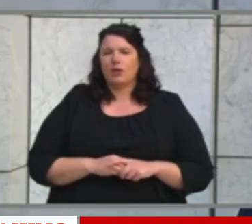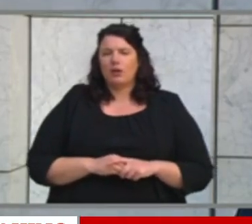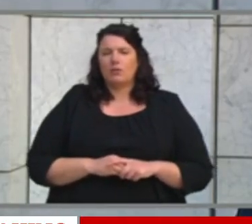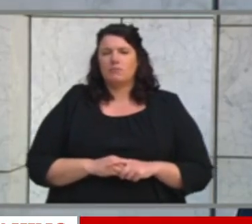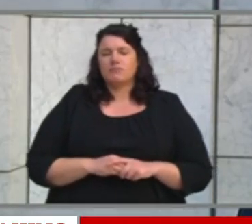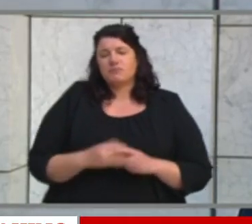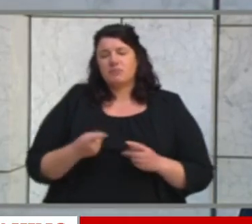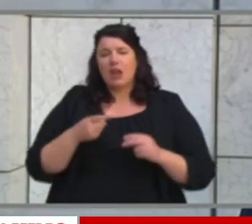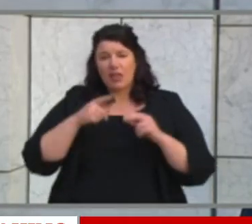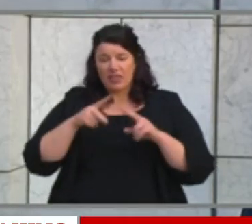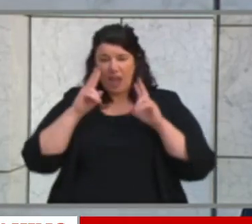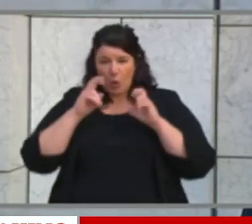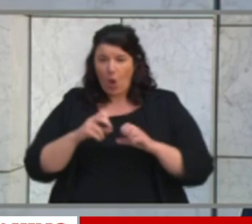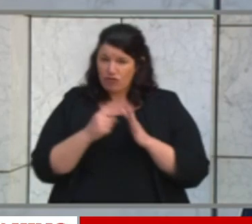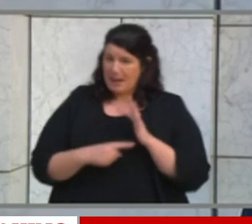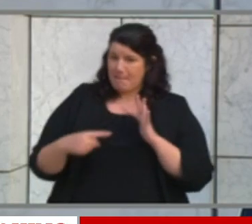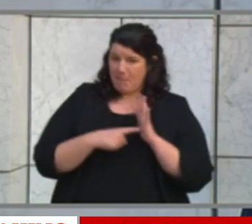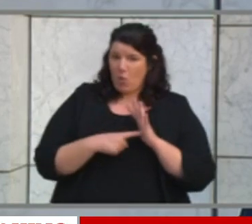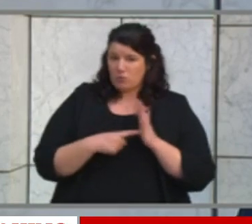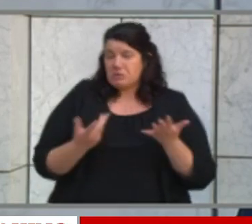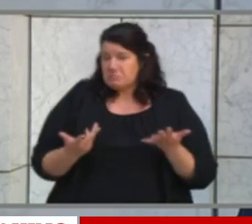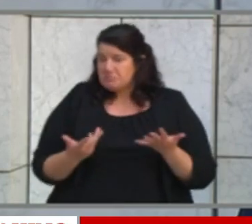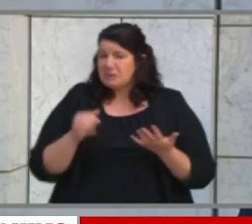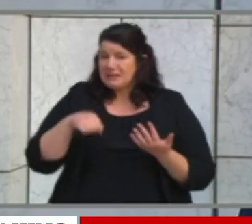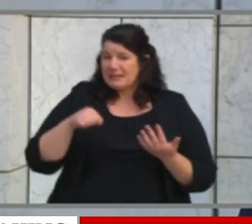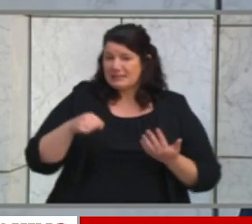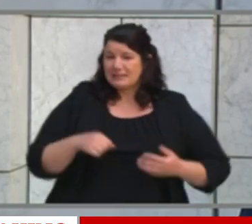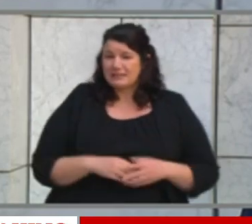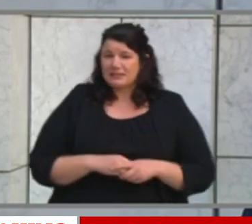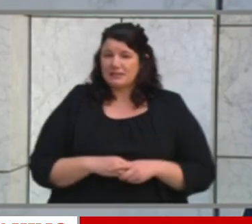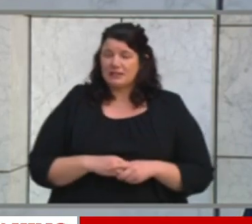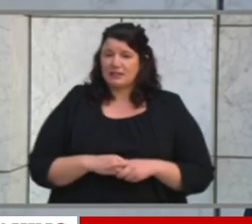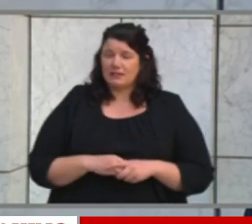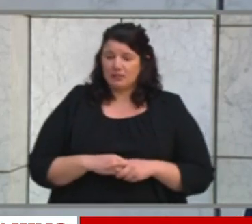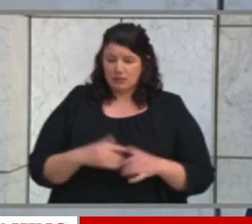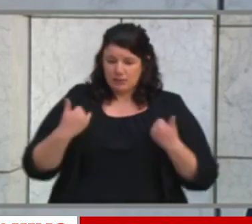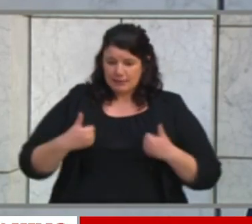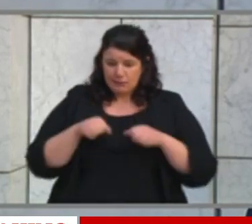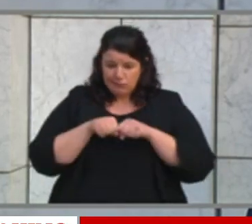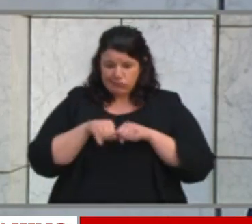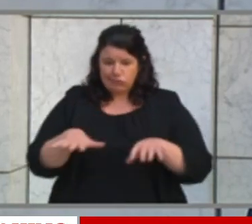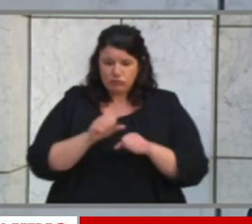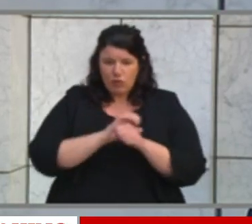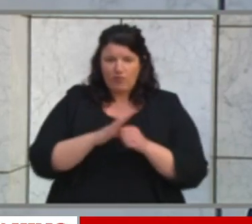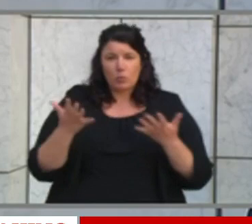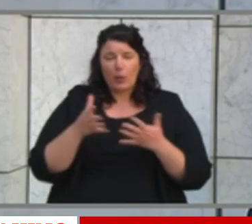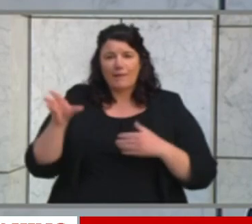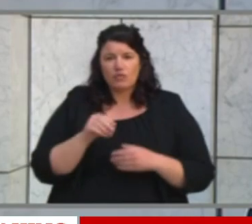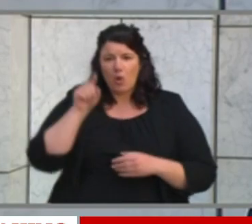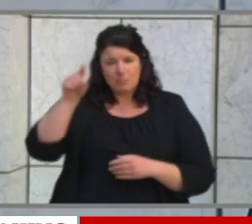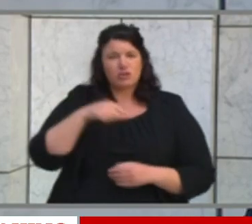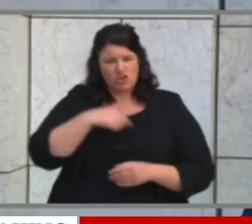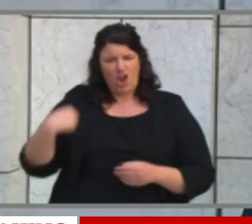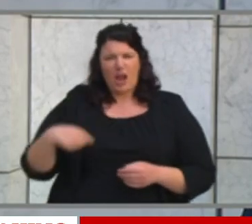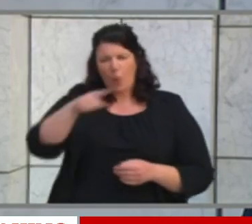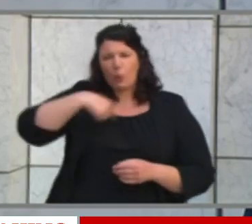view from that's been put by China. The virus began in China, in Wuhan. That's, I think, well